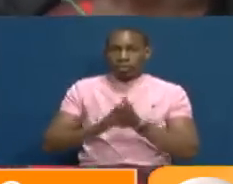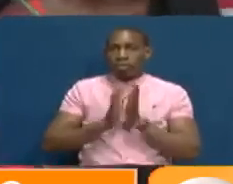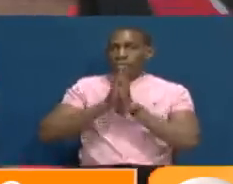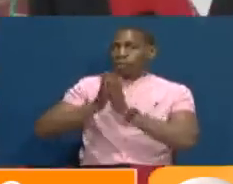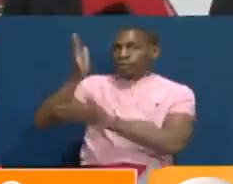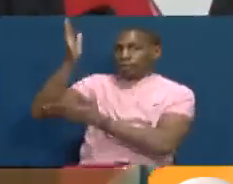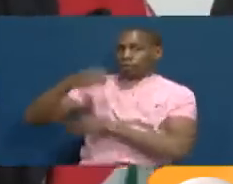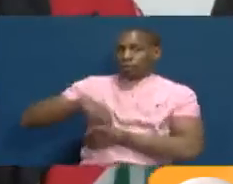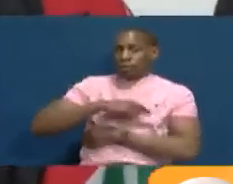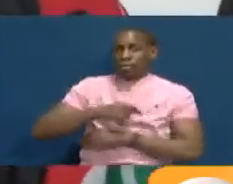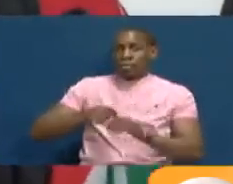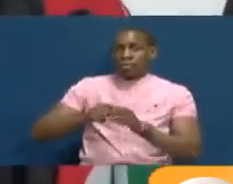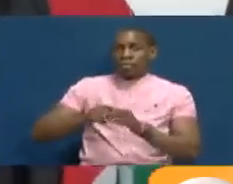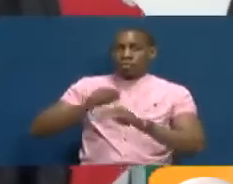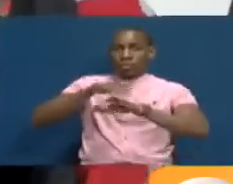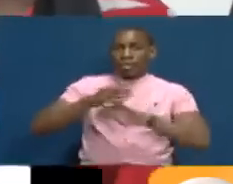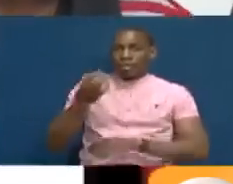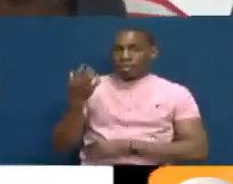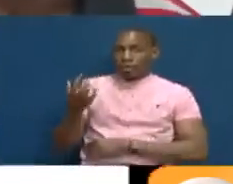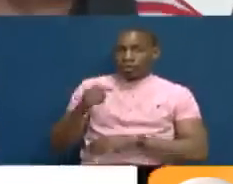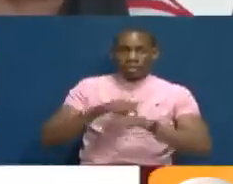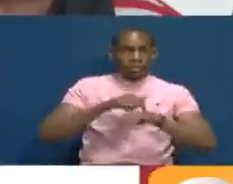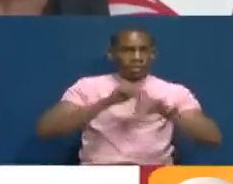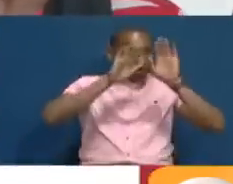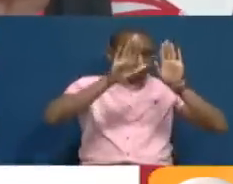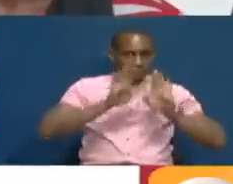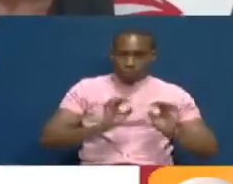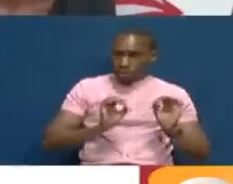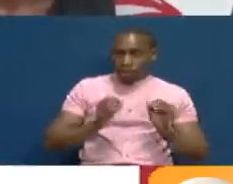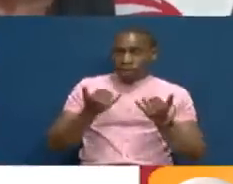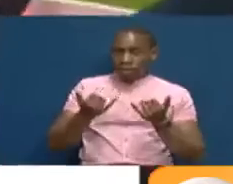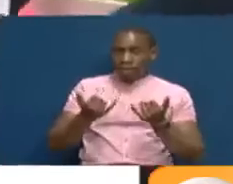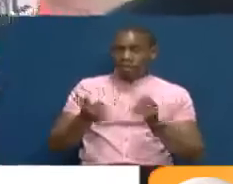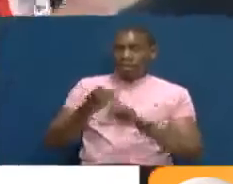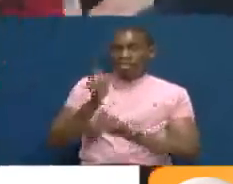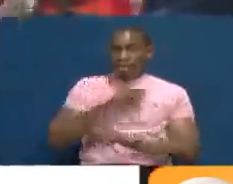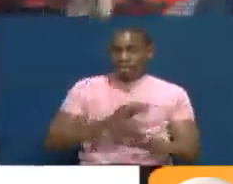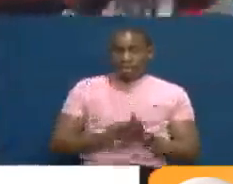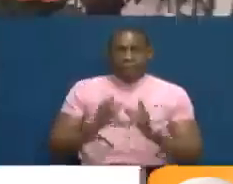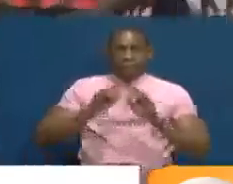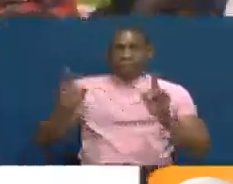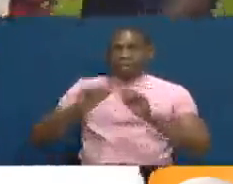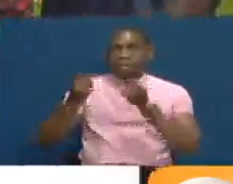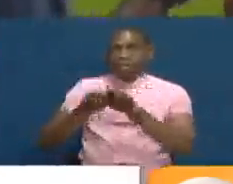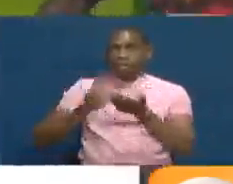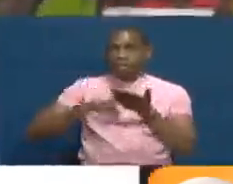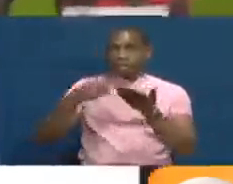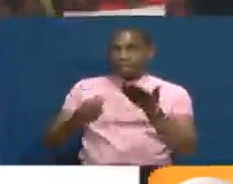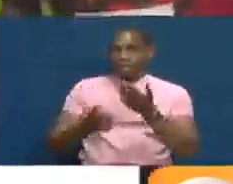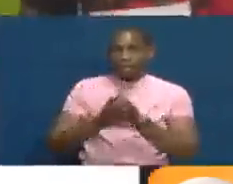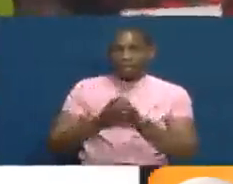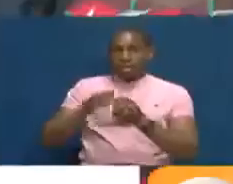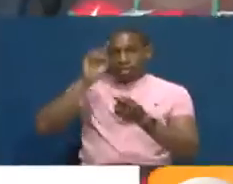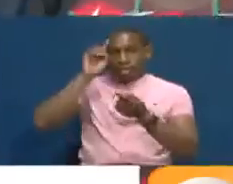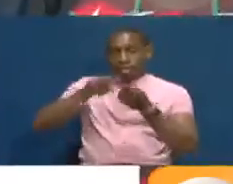to God for us to get the gold, regardless of the time. So it has come. But the team fell short of their